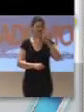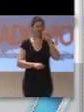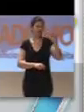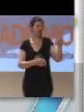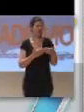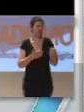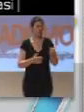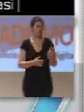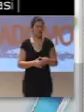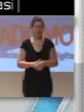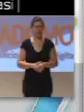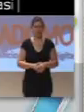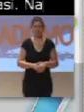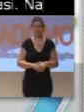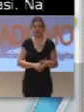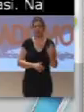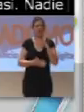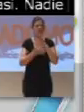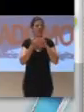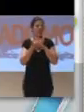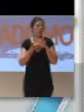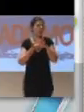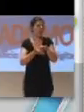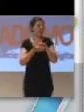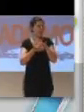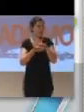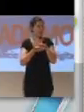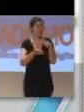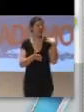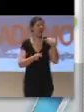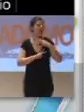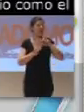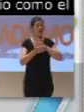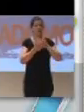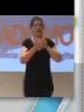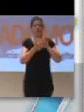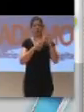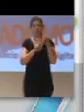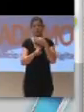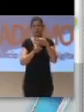No one would carry that. It was too big, especially